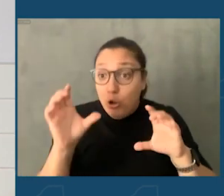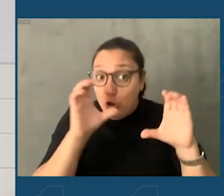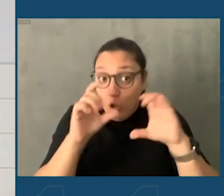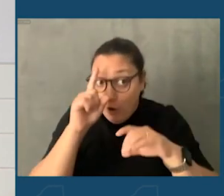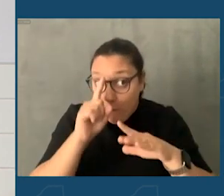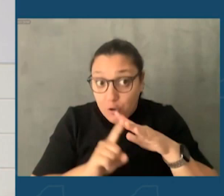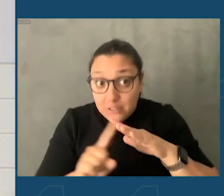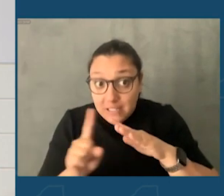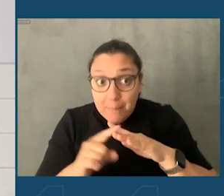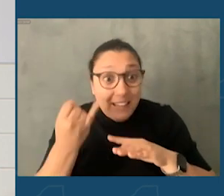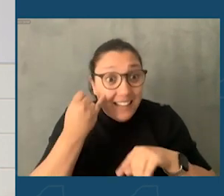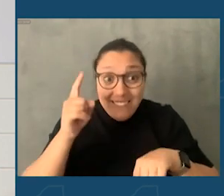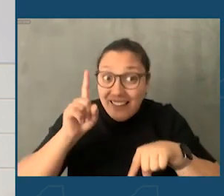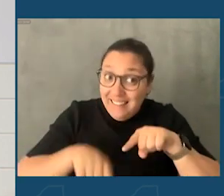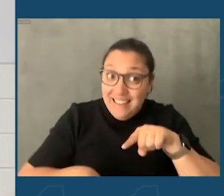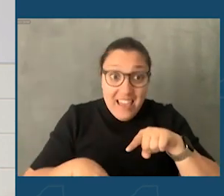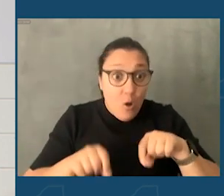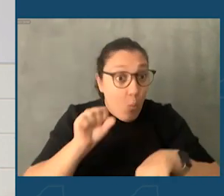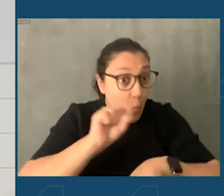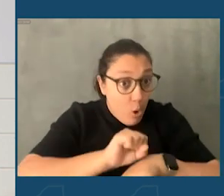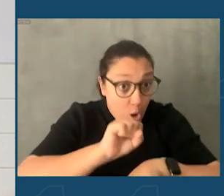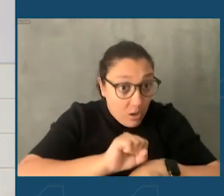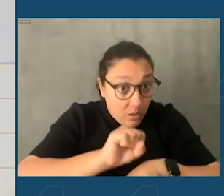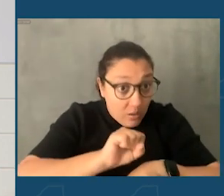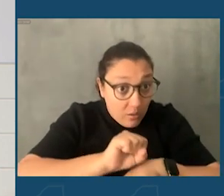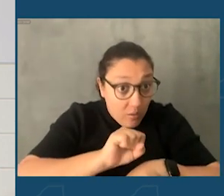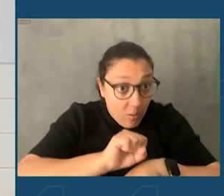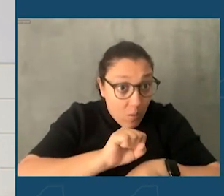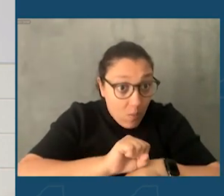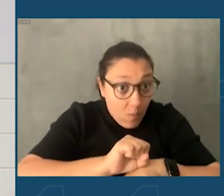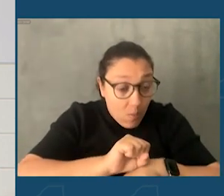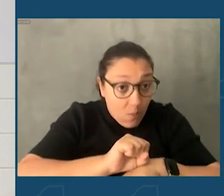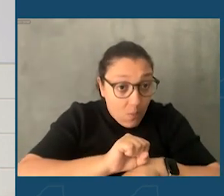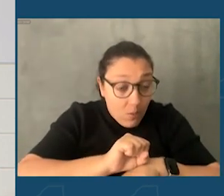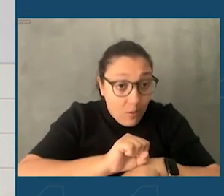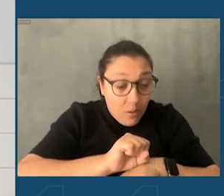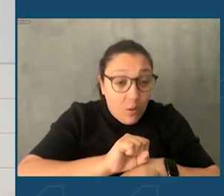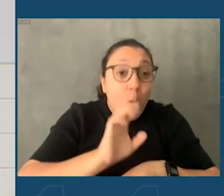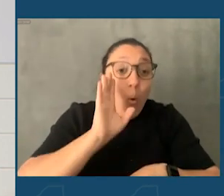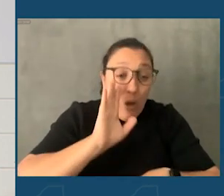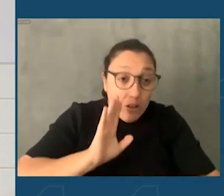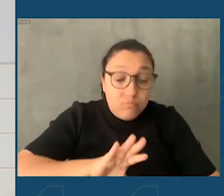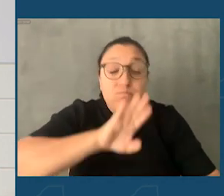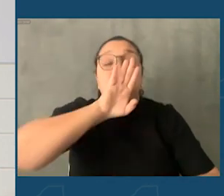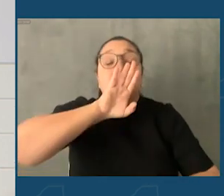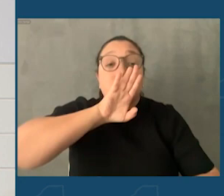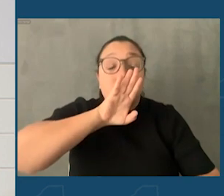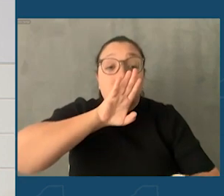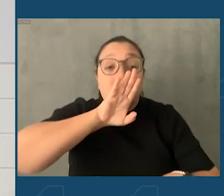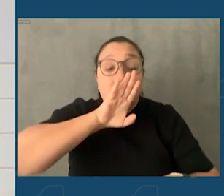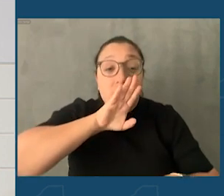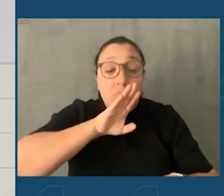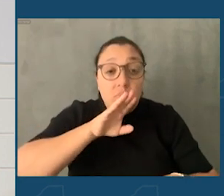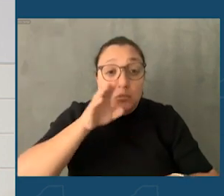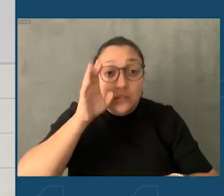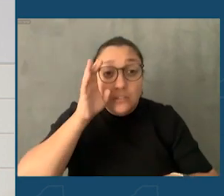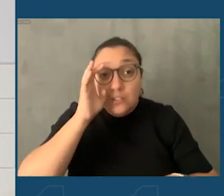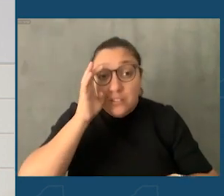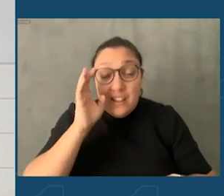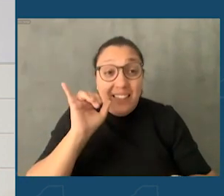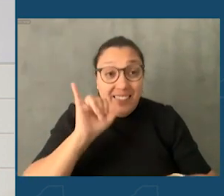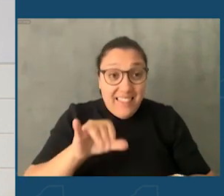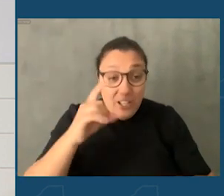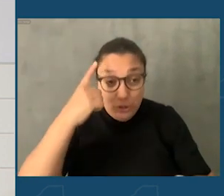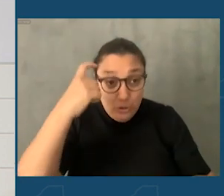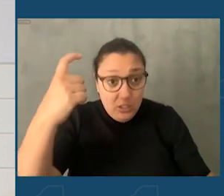work, it is going to be a major impediment and interruption in the pursuit of that dream. And that is all they